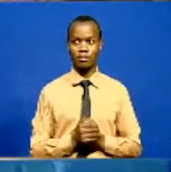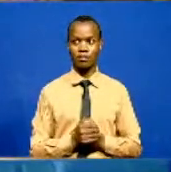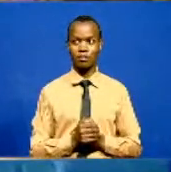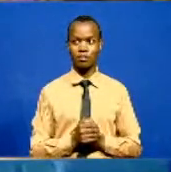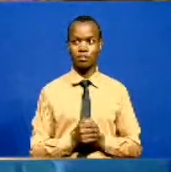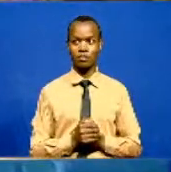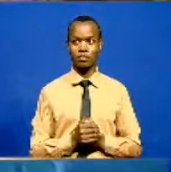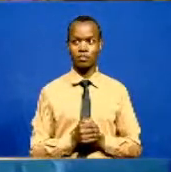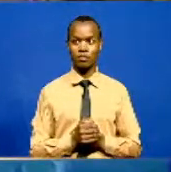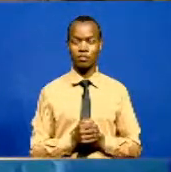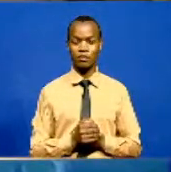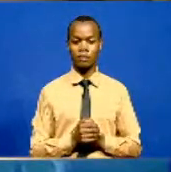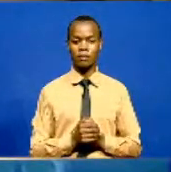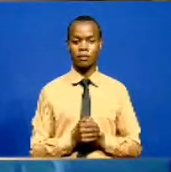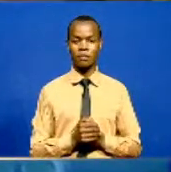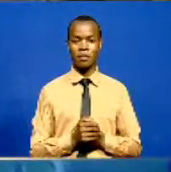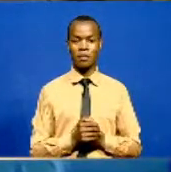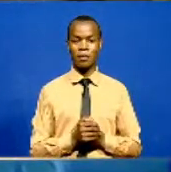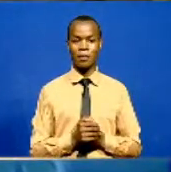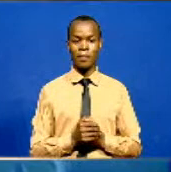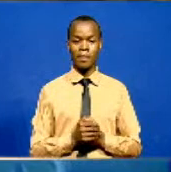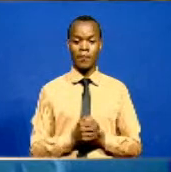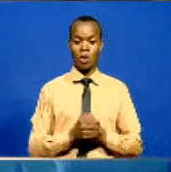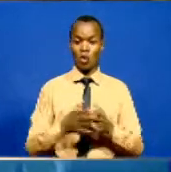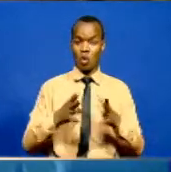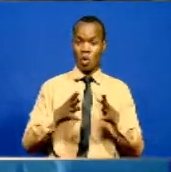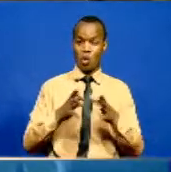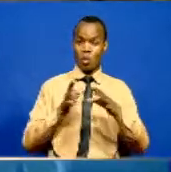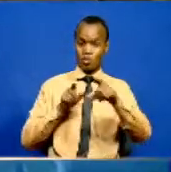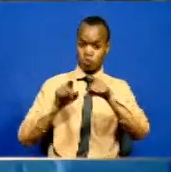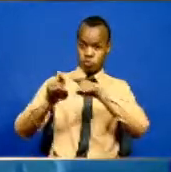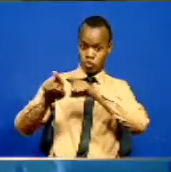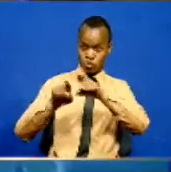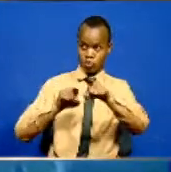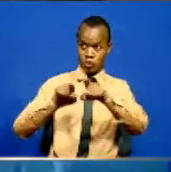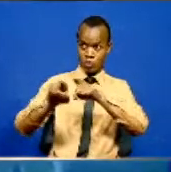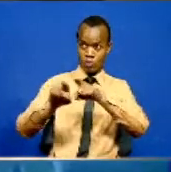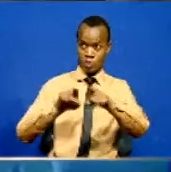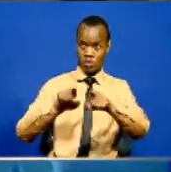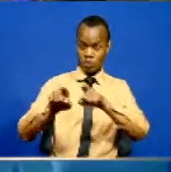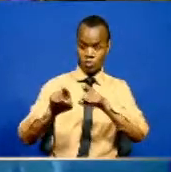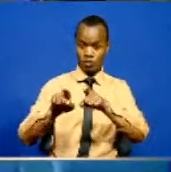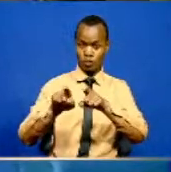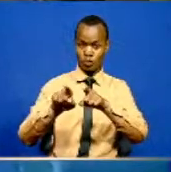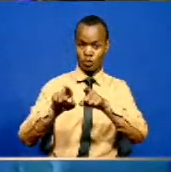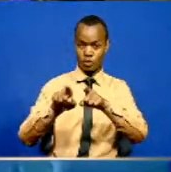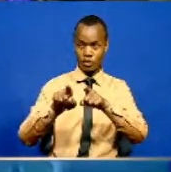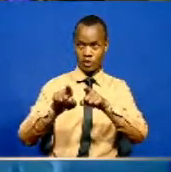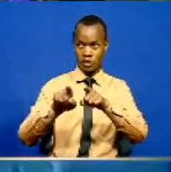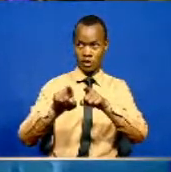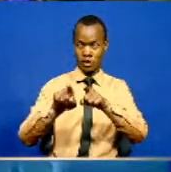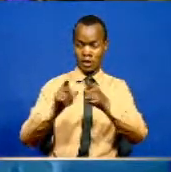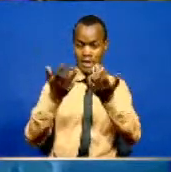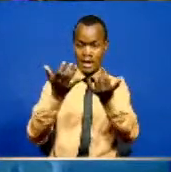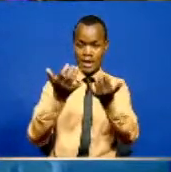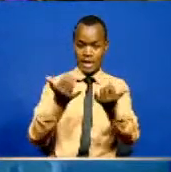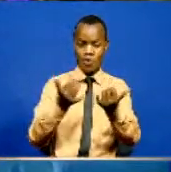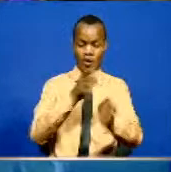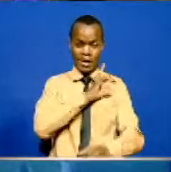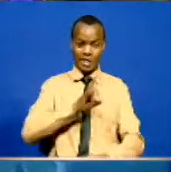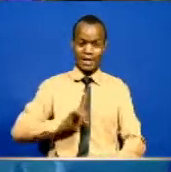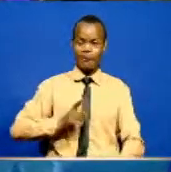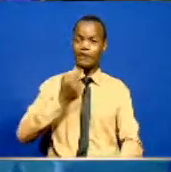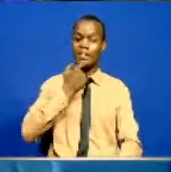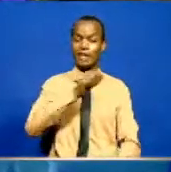I am going all the way. In other words, I'm dying. Now, Solomon,